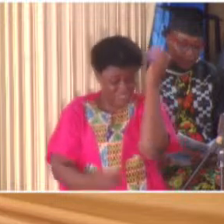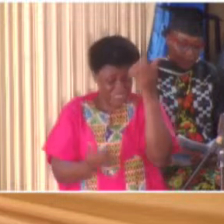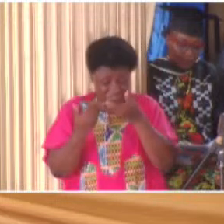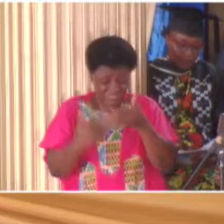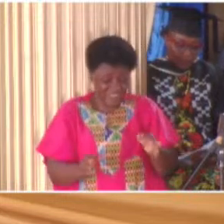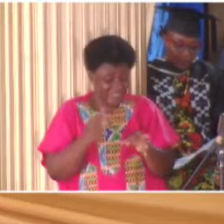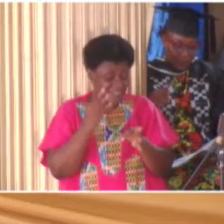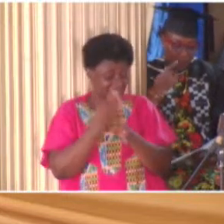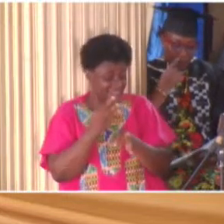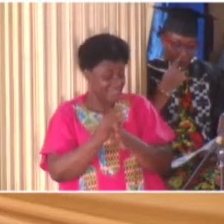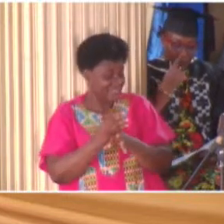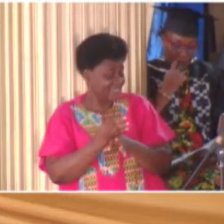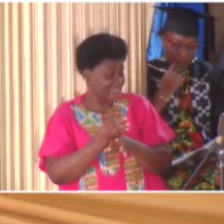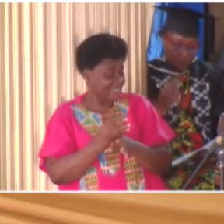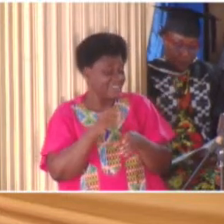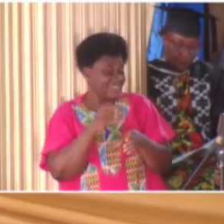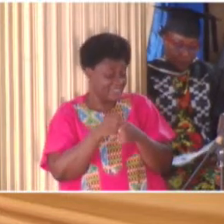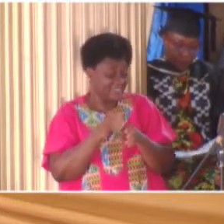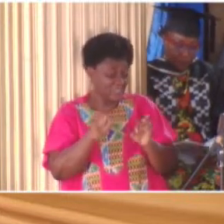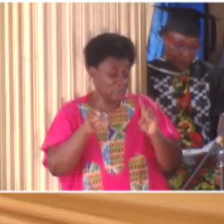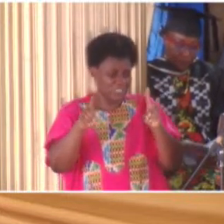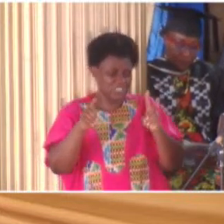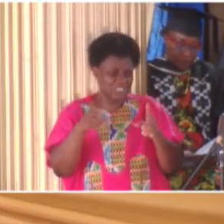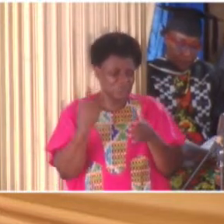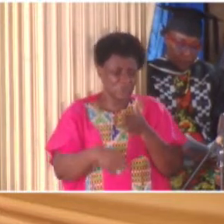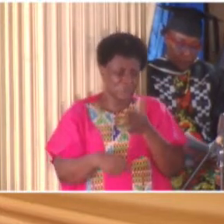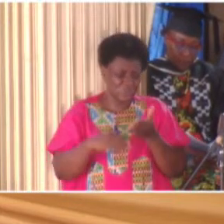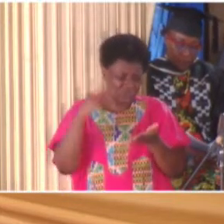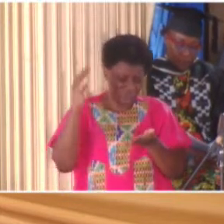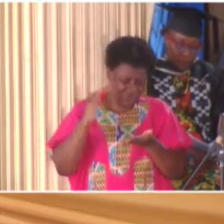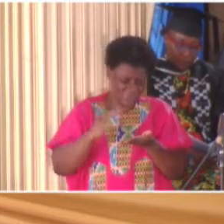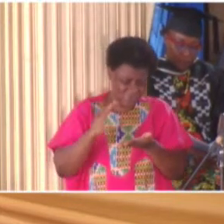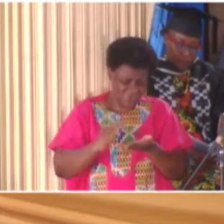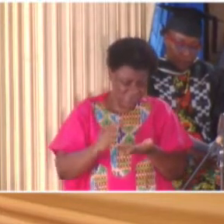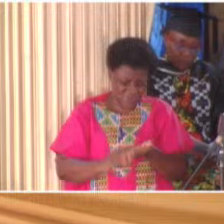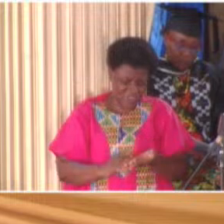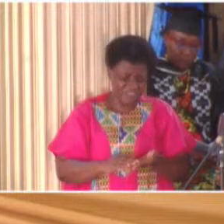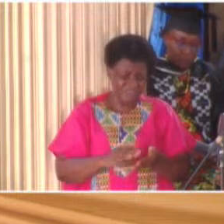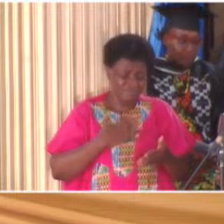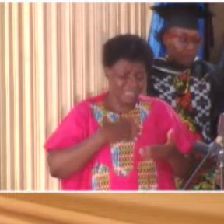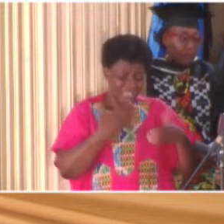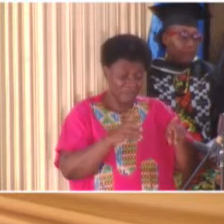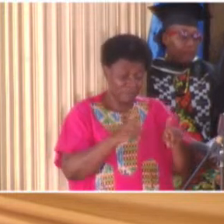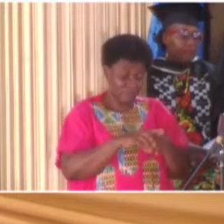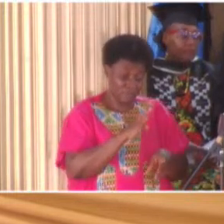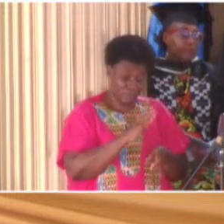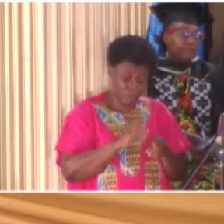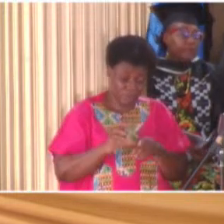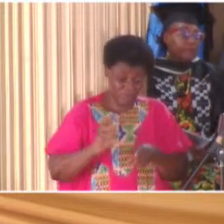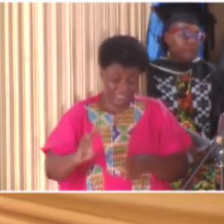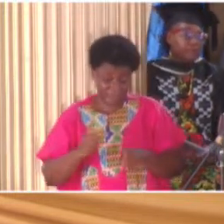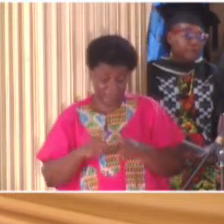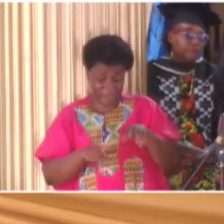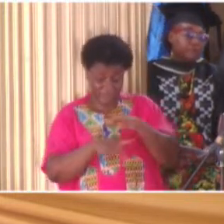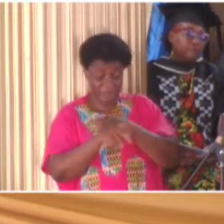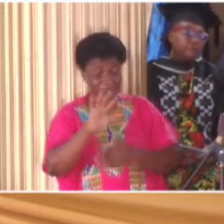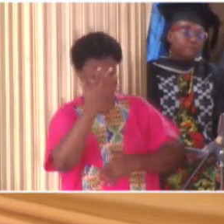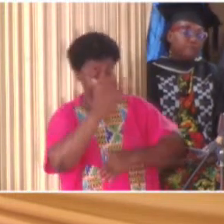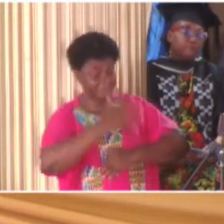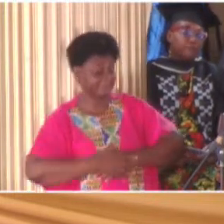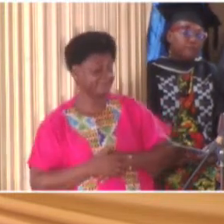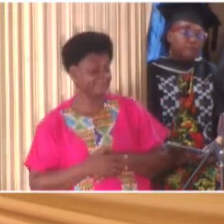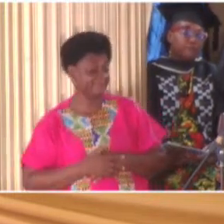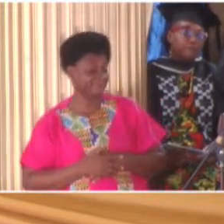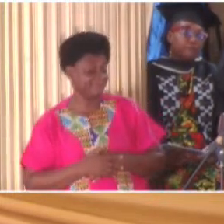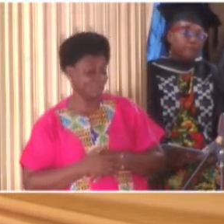faith in education reduced my class from 40 to just 6 by primary 5.